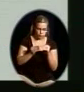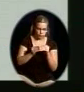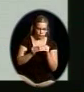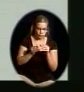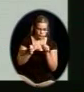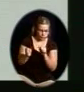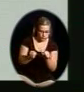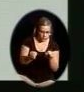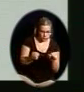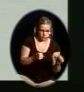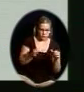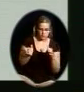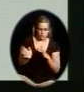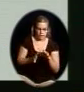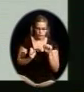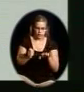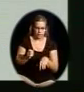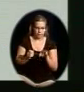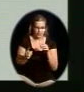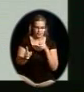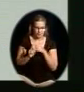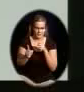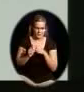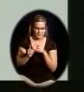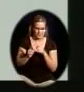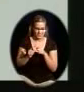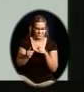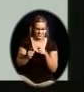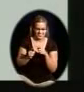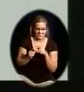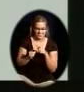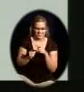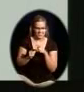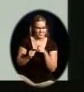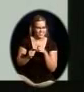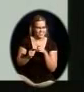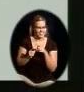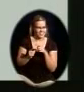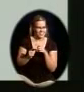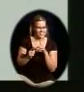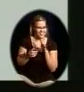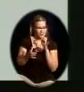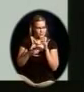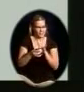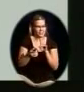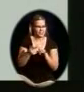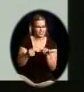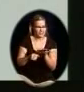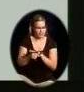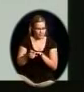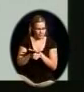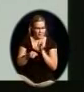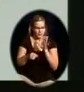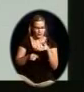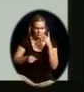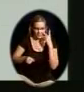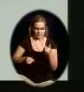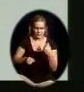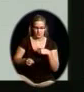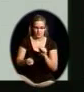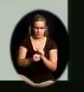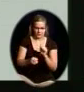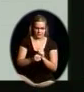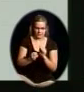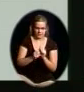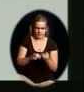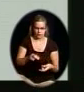find objectives and actions that are occurring relating to these particular areas. For example, you would see that we're working on